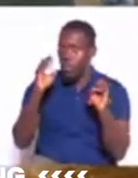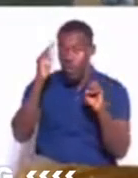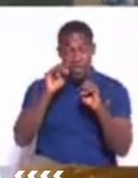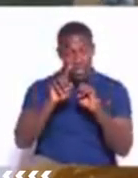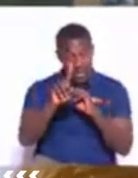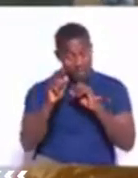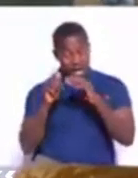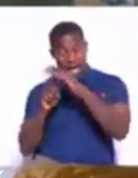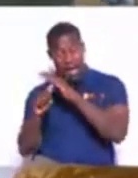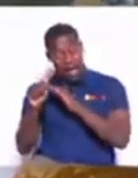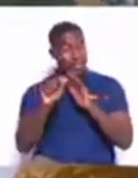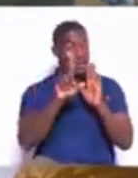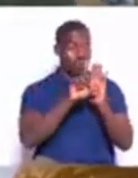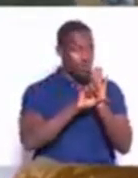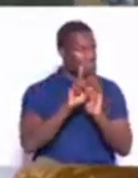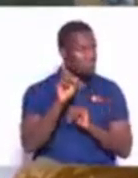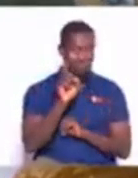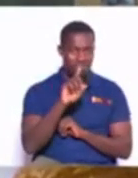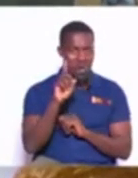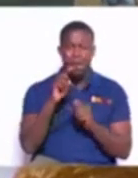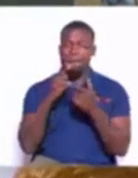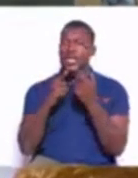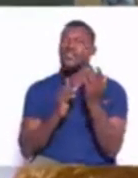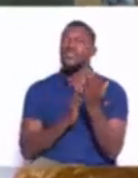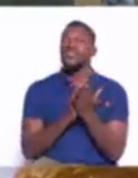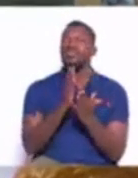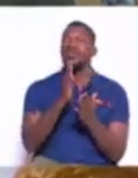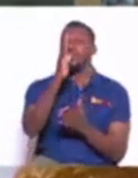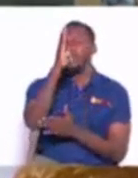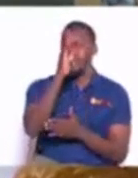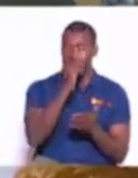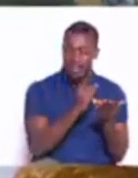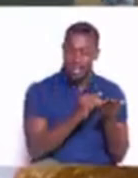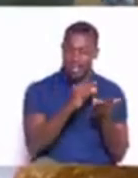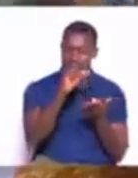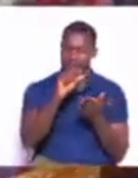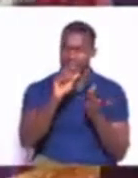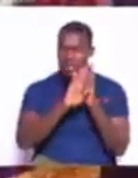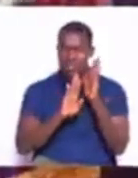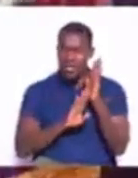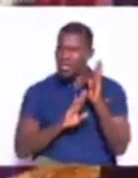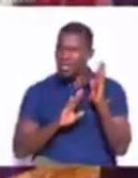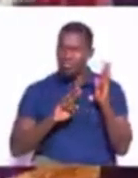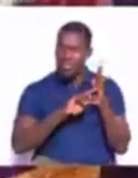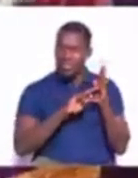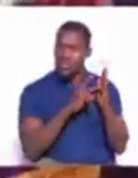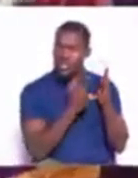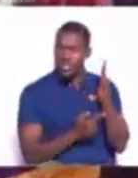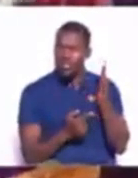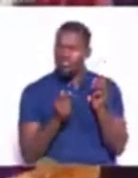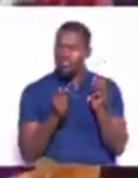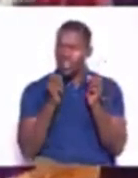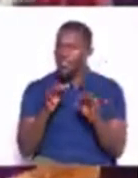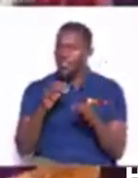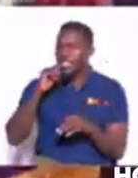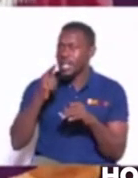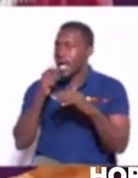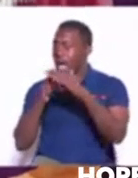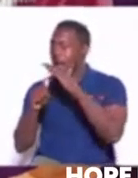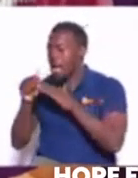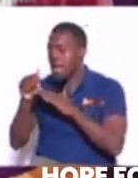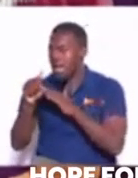grace." What does it mean when the Bible says we're not under the law? It simply means this. It